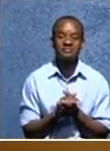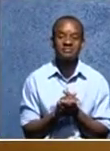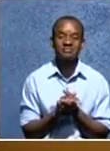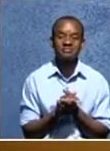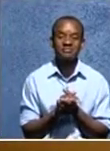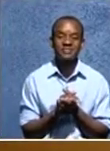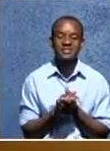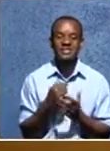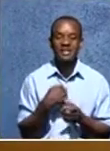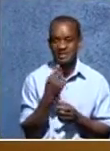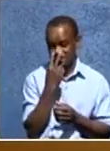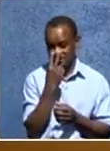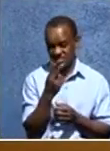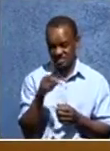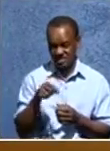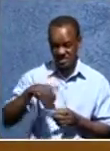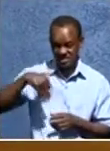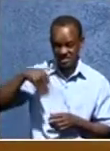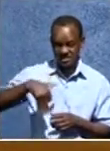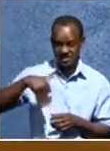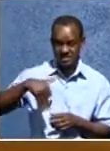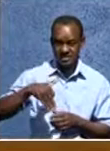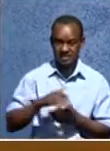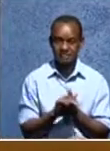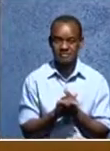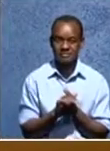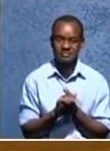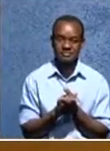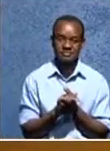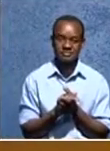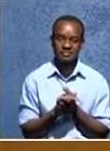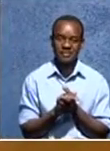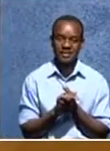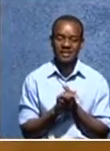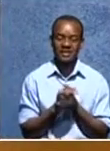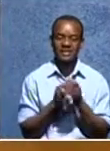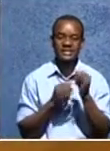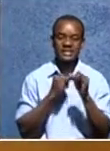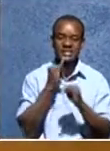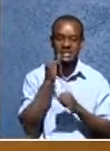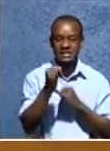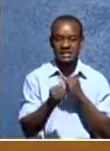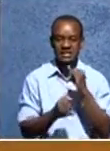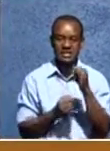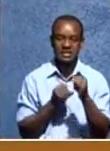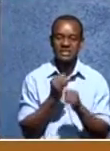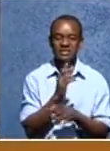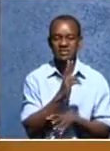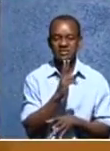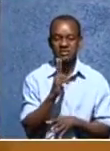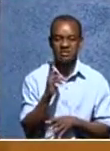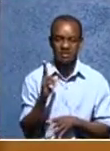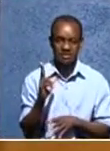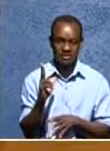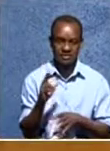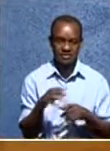I've experienced is I get a lot of an international vibe. It's a fresh take on stuff. And